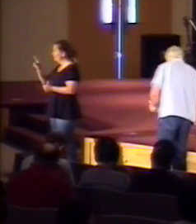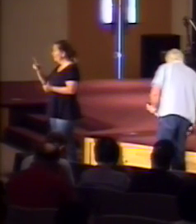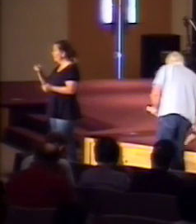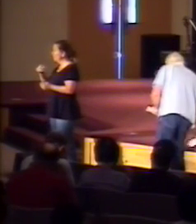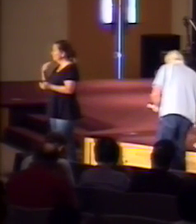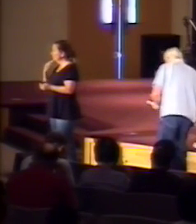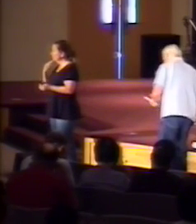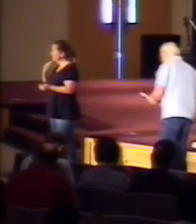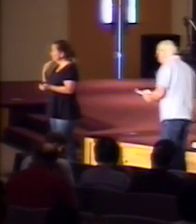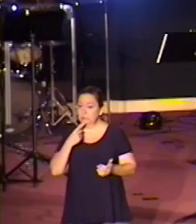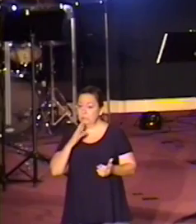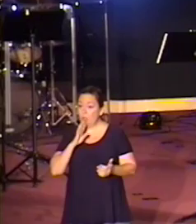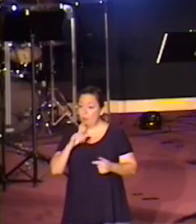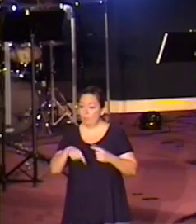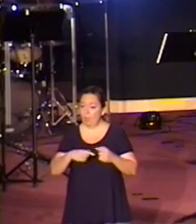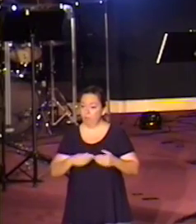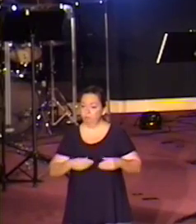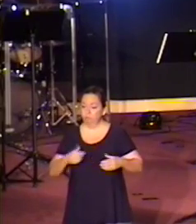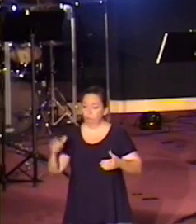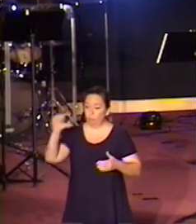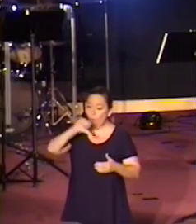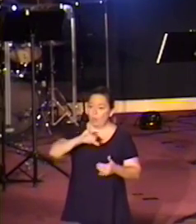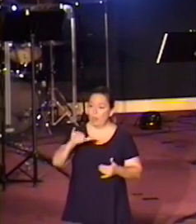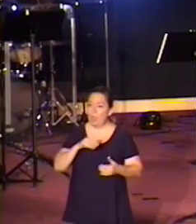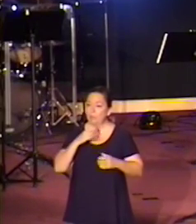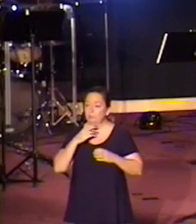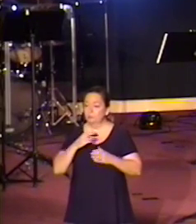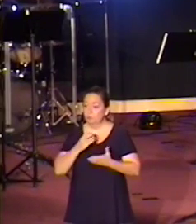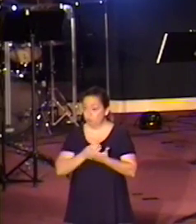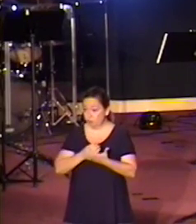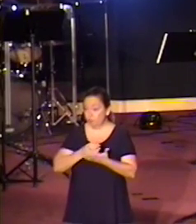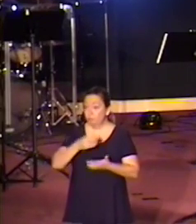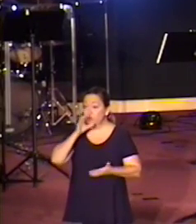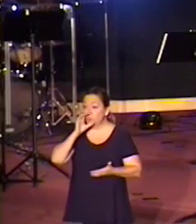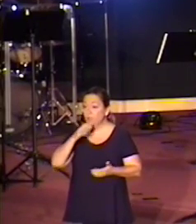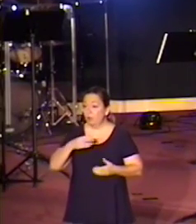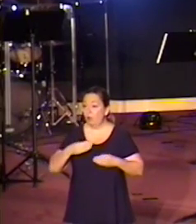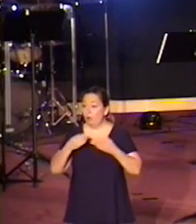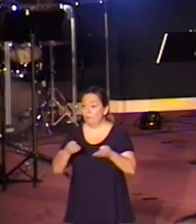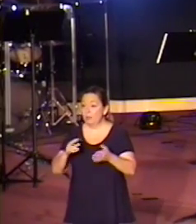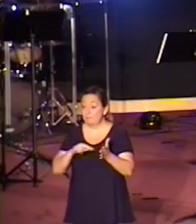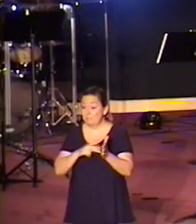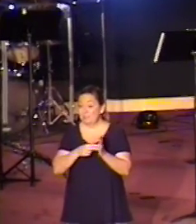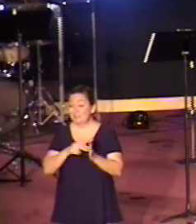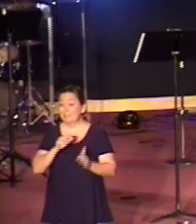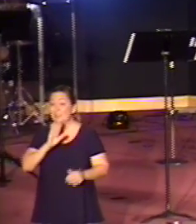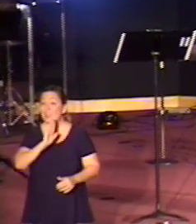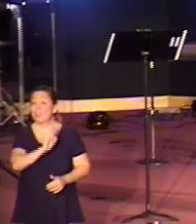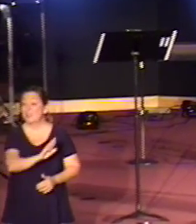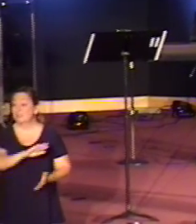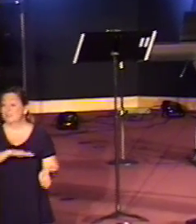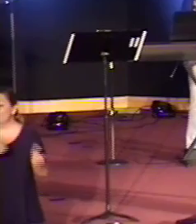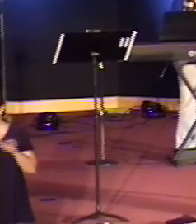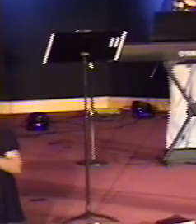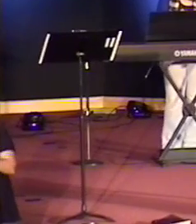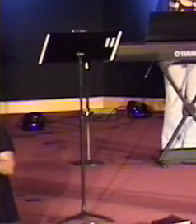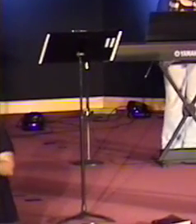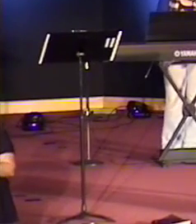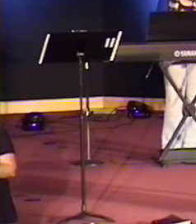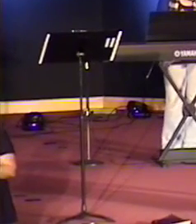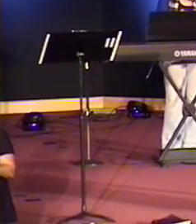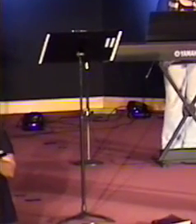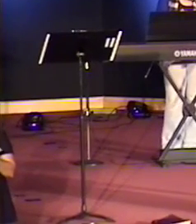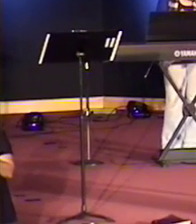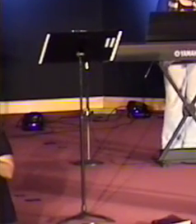being poured out as an offering, as a drink offering, he is talking about his death. He's talking about the end possibly coming